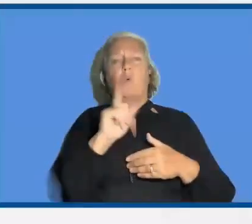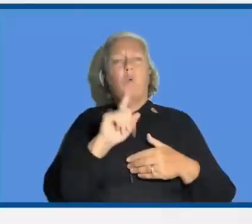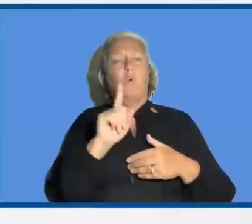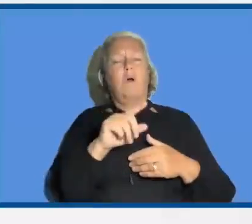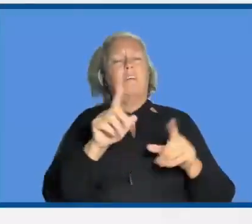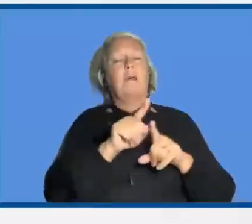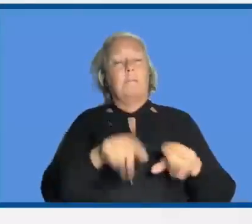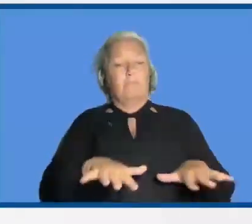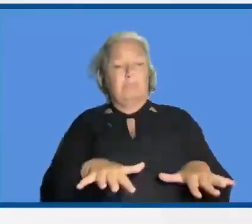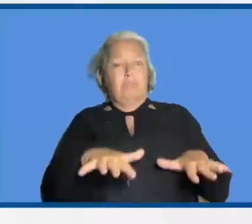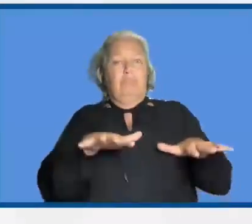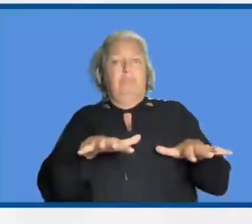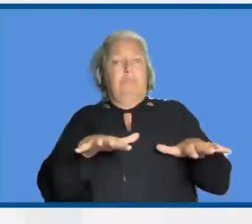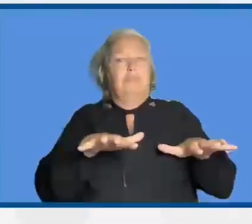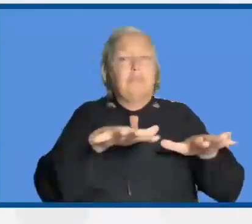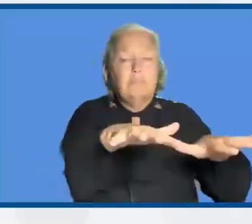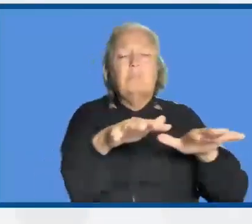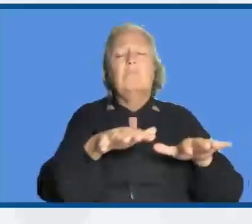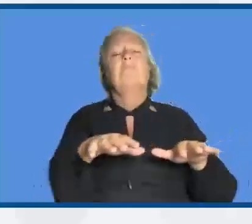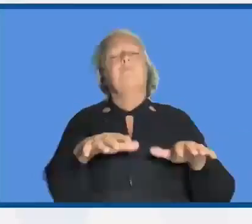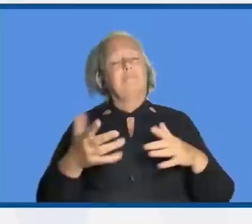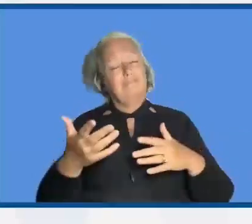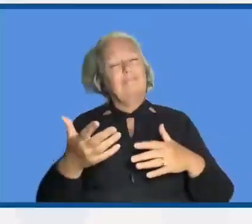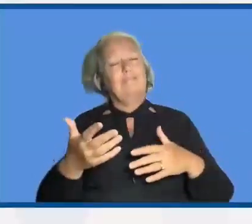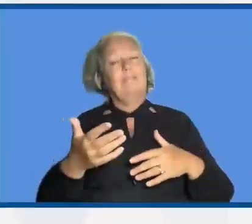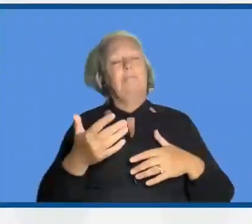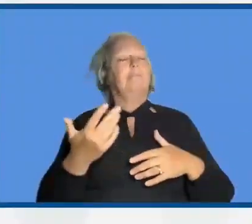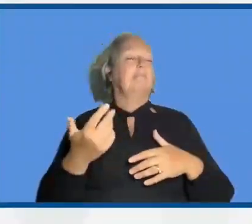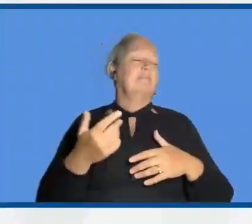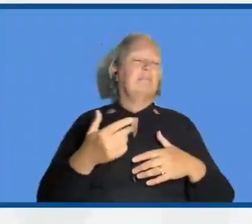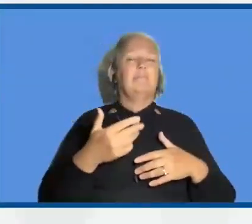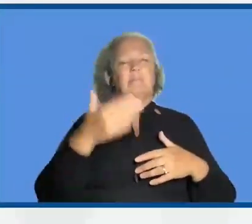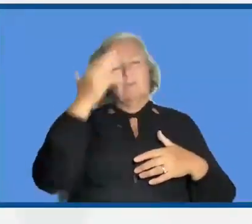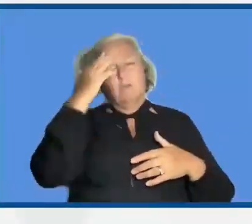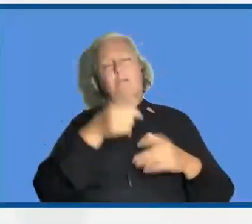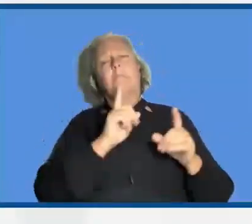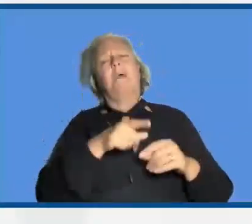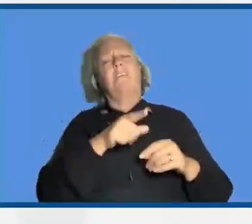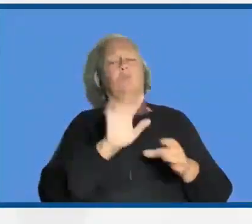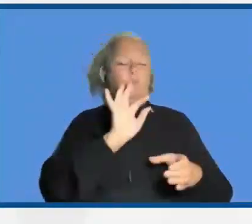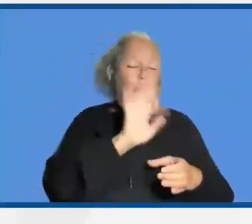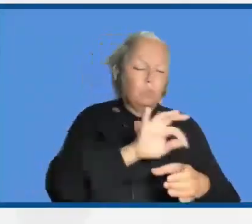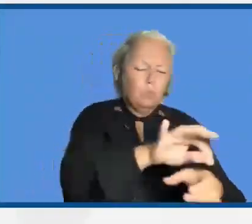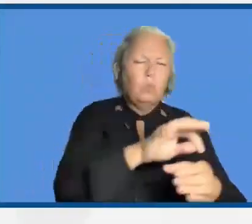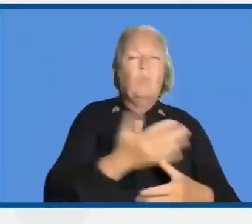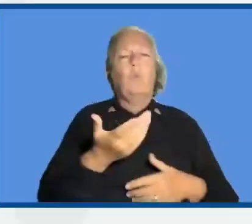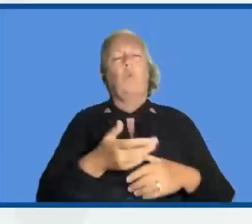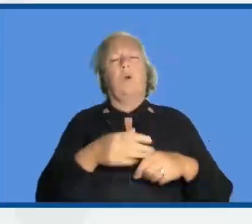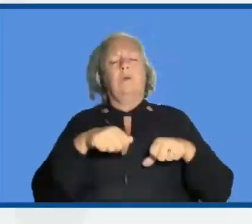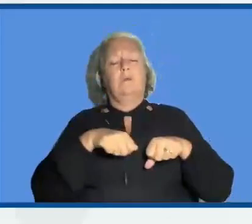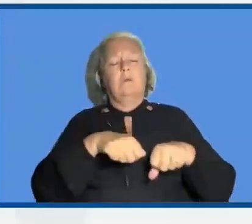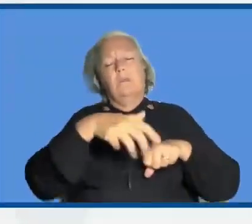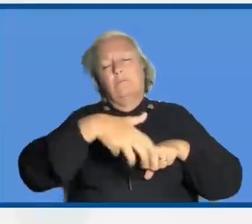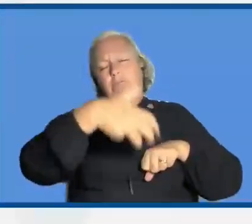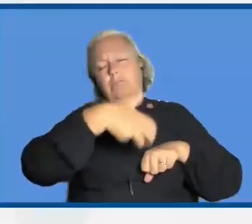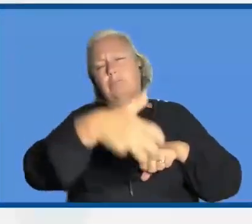an agricultural calendar, there are moments for sowing, for harvesting, there's time for fruit to be harvested, but all of that has